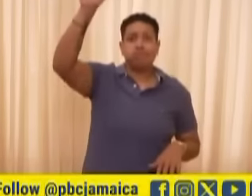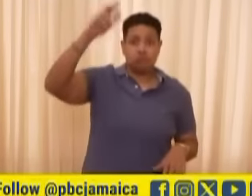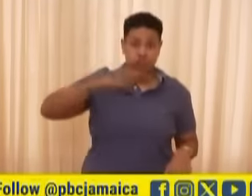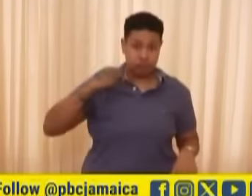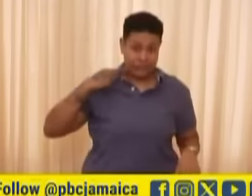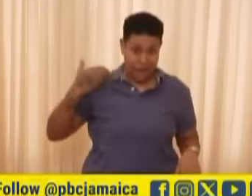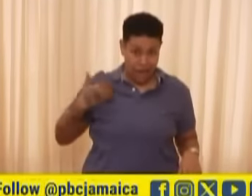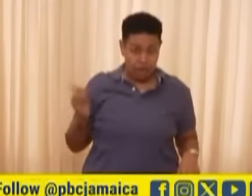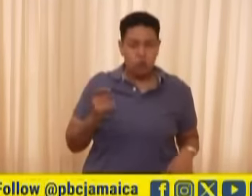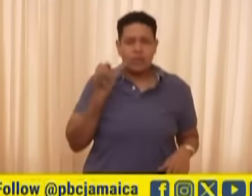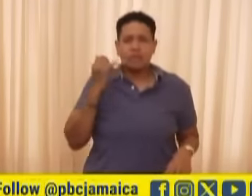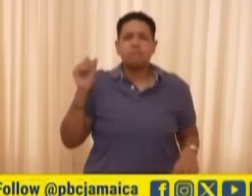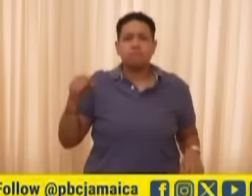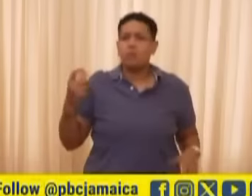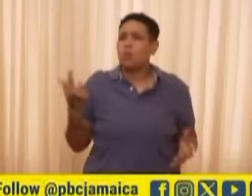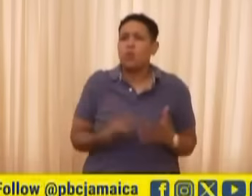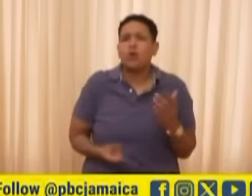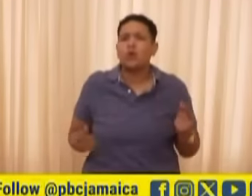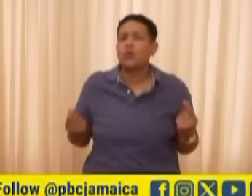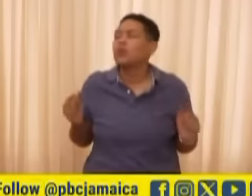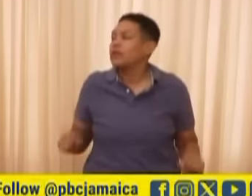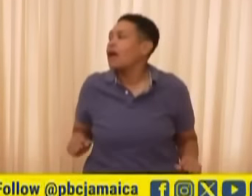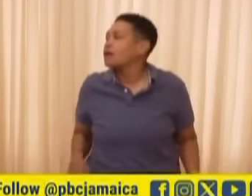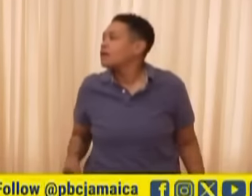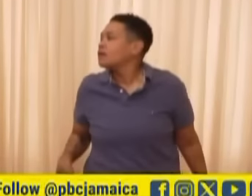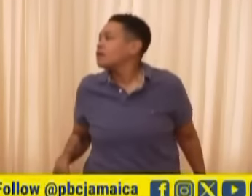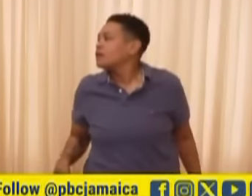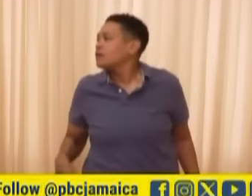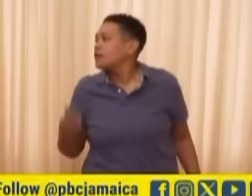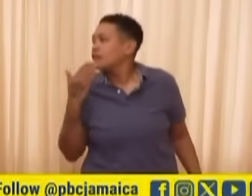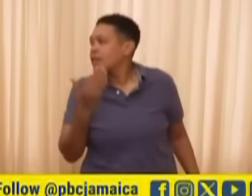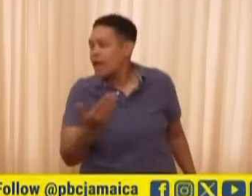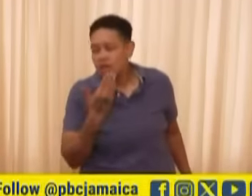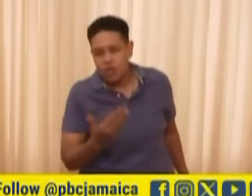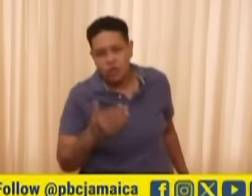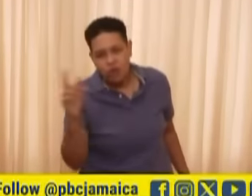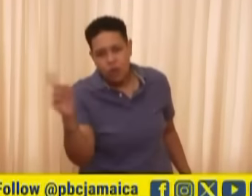should they do? Of course. Thank you for your question, Mahiri.